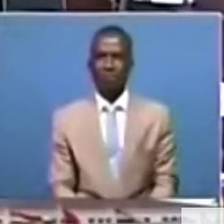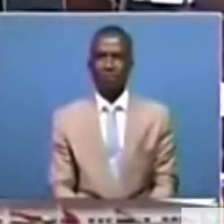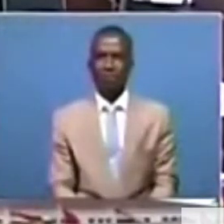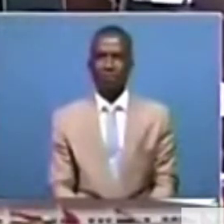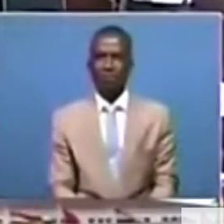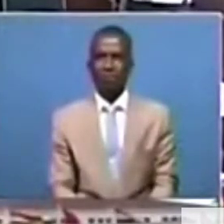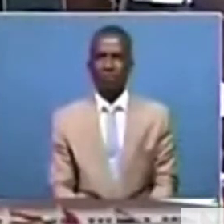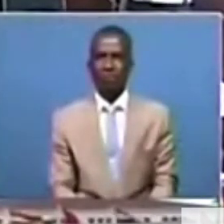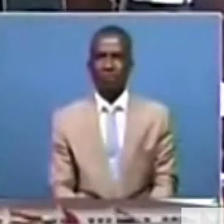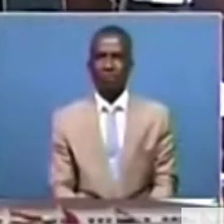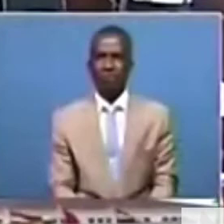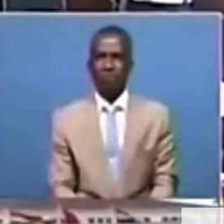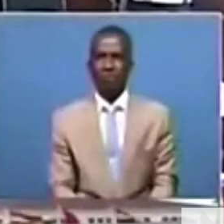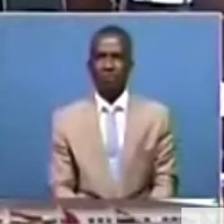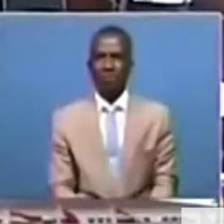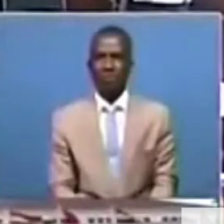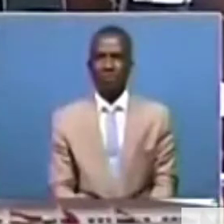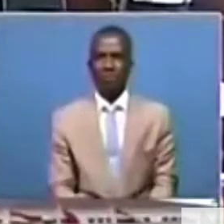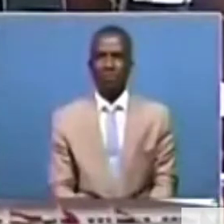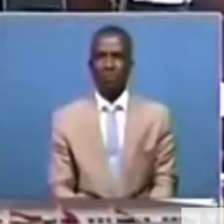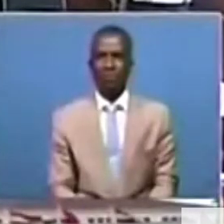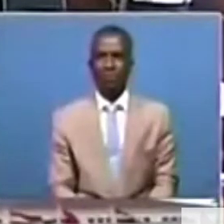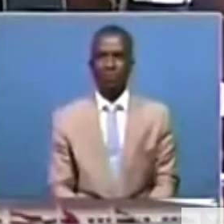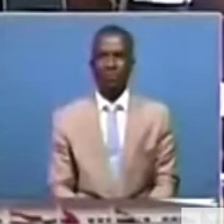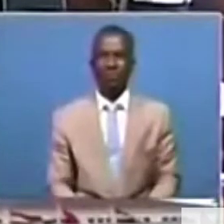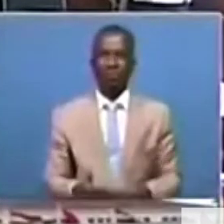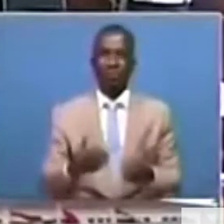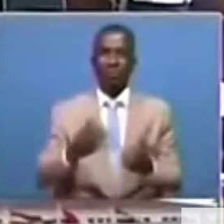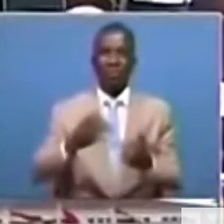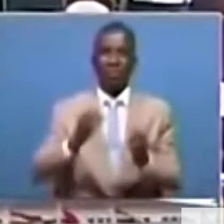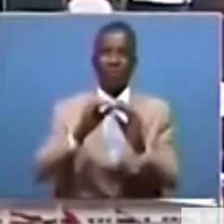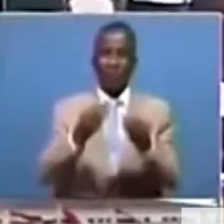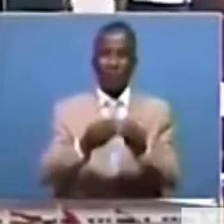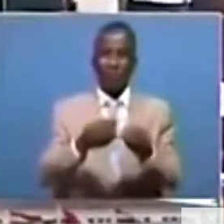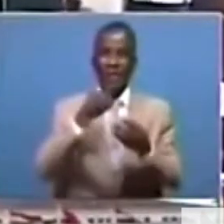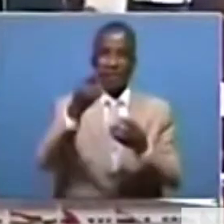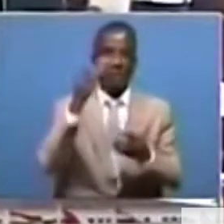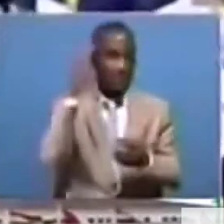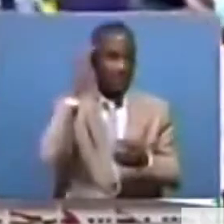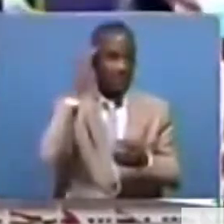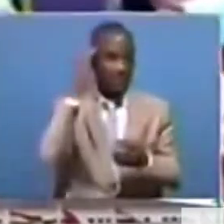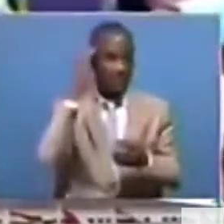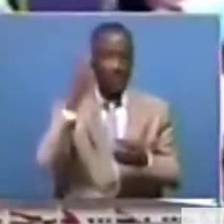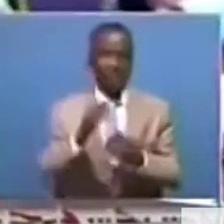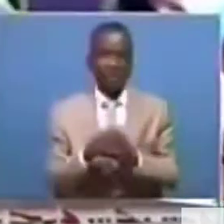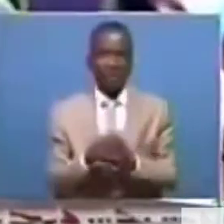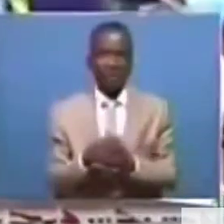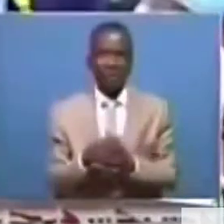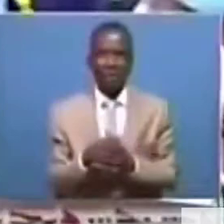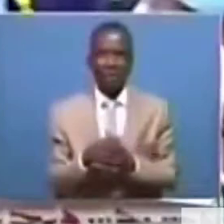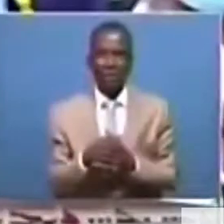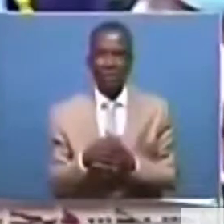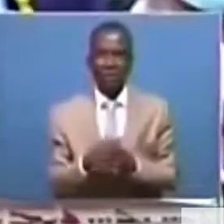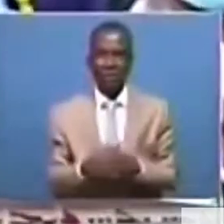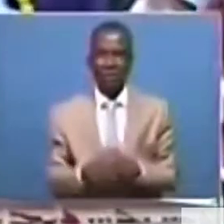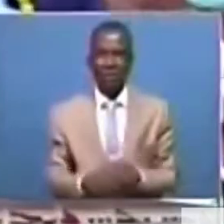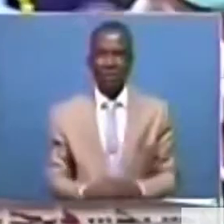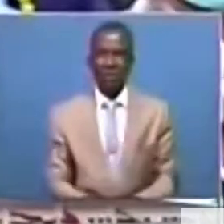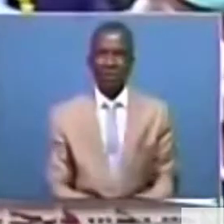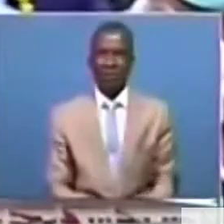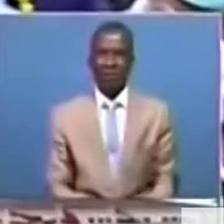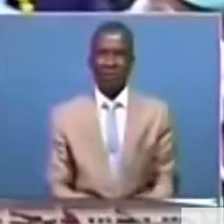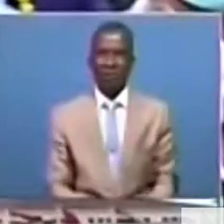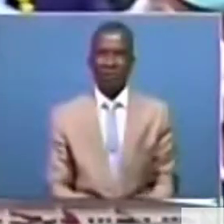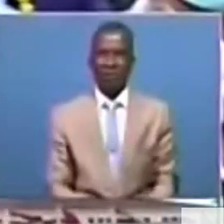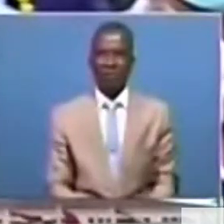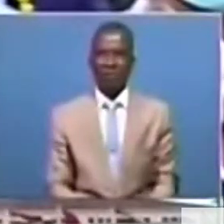Has the registrar given you any date for the hearing of that application? Not as far as I know. I believe it